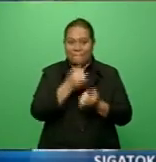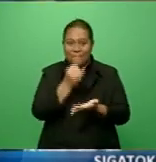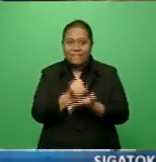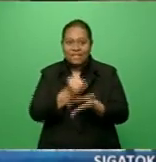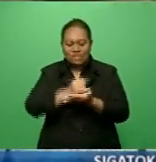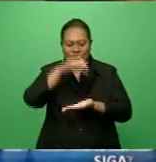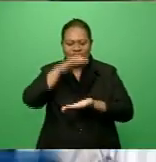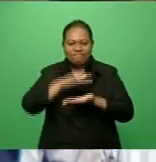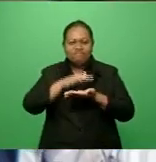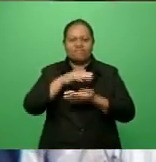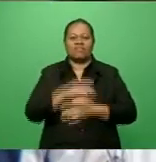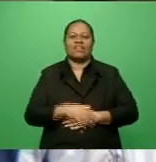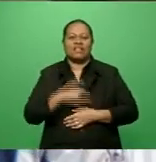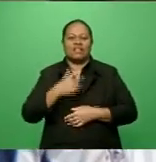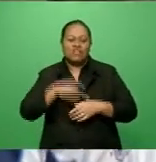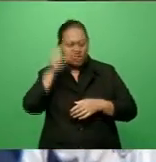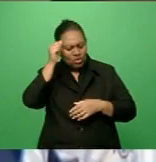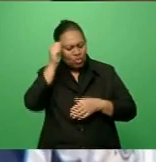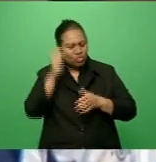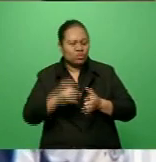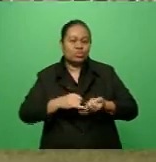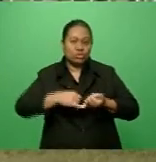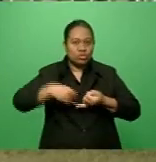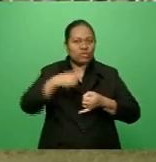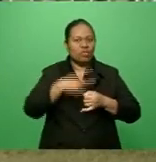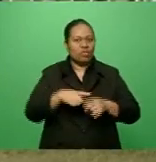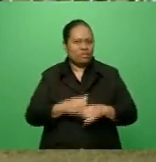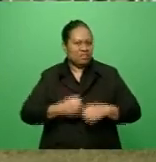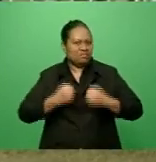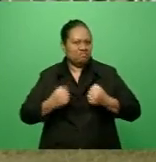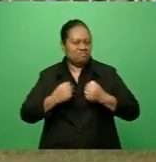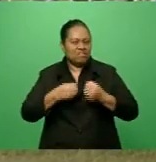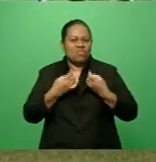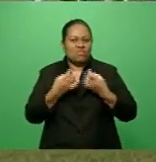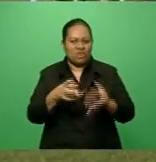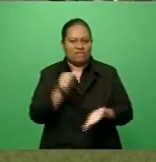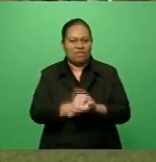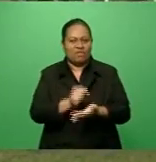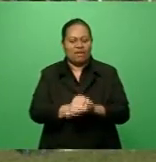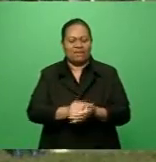possible as they know Suva will come out firing at their home ground.